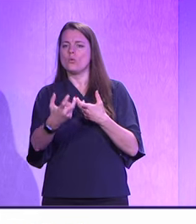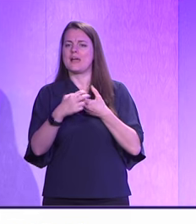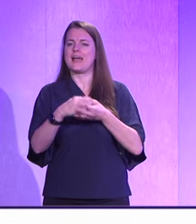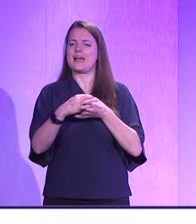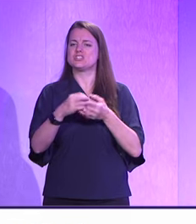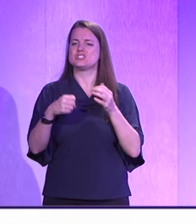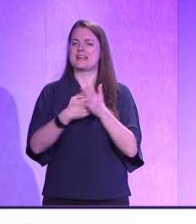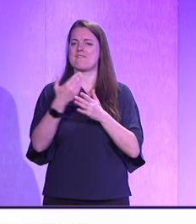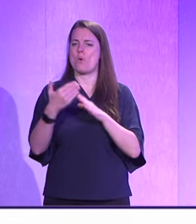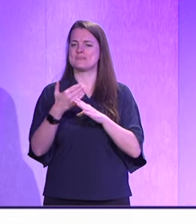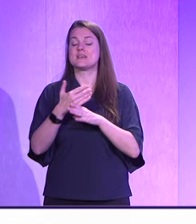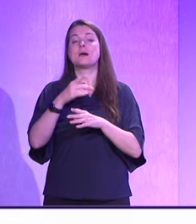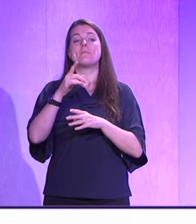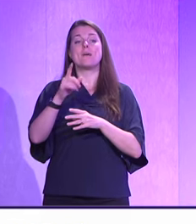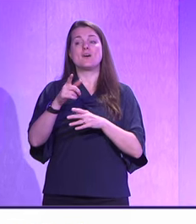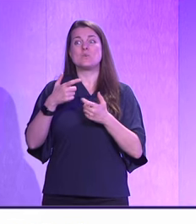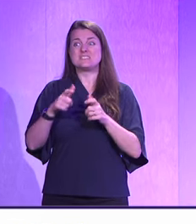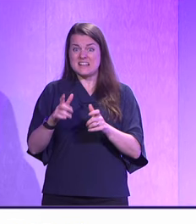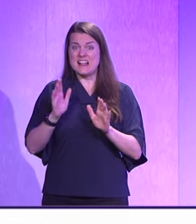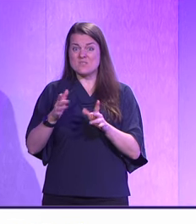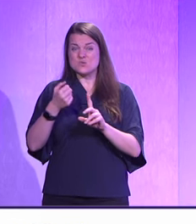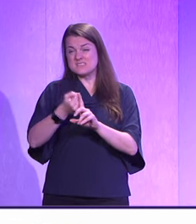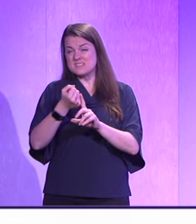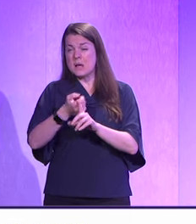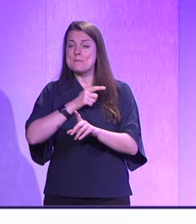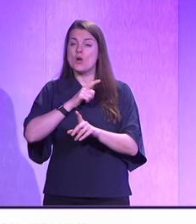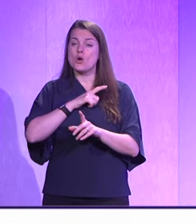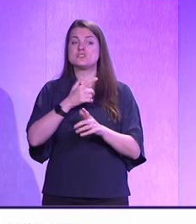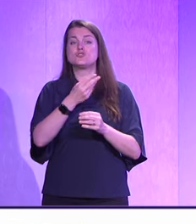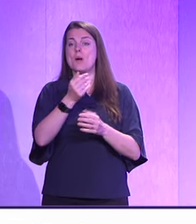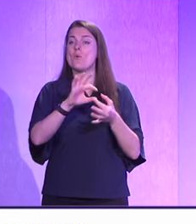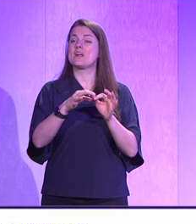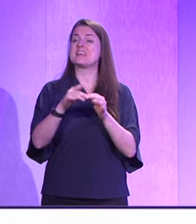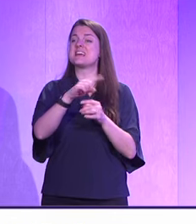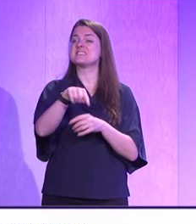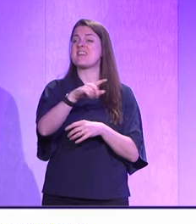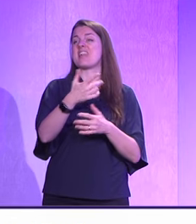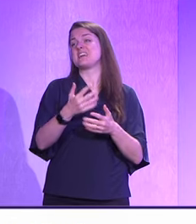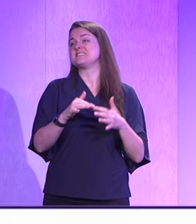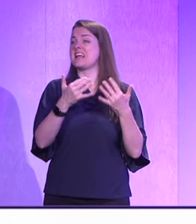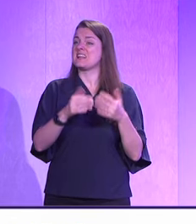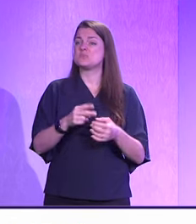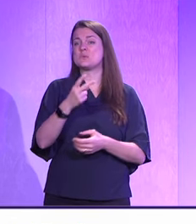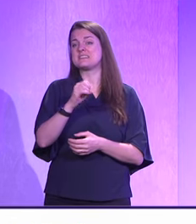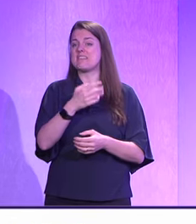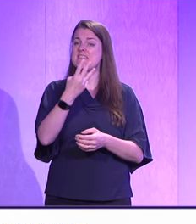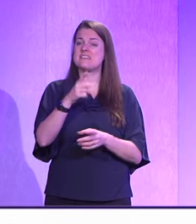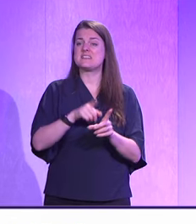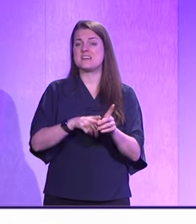because some organizations are 10, 15, 20, 25, 30 years